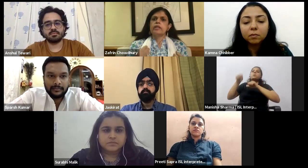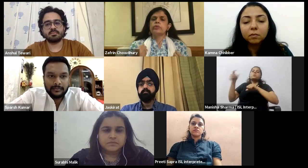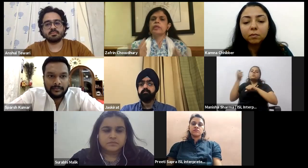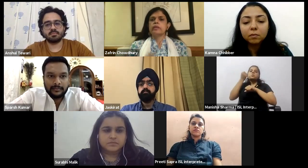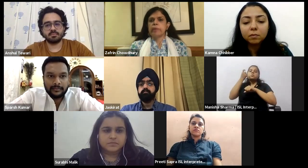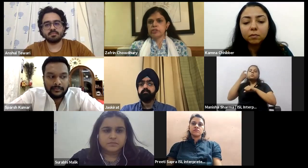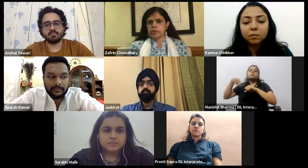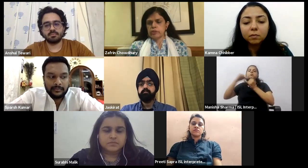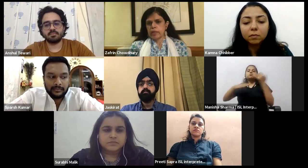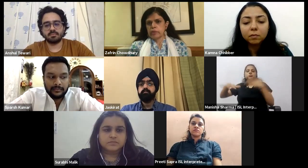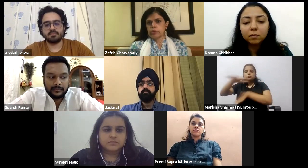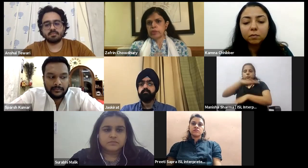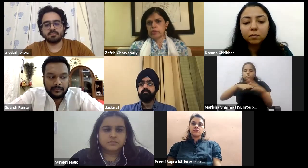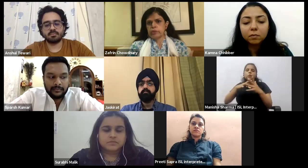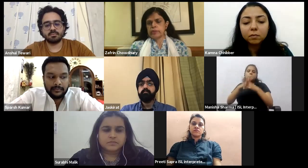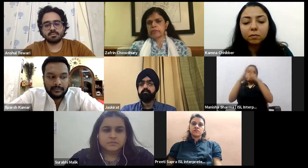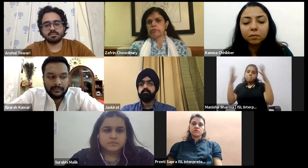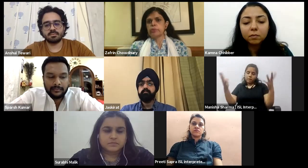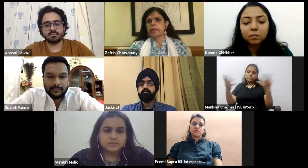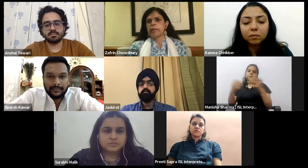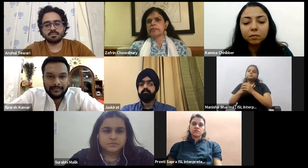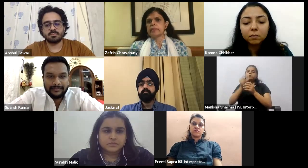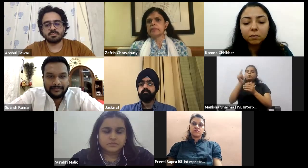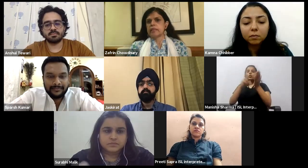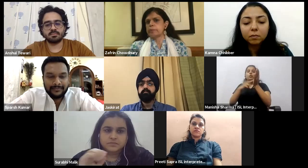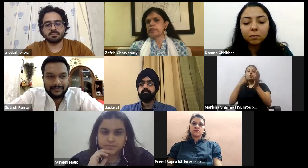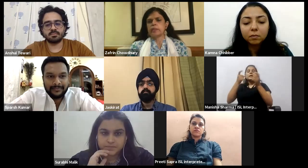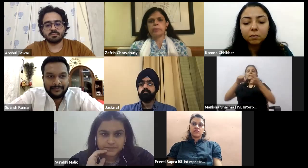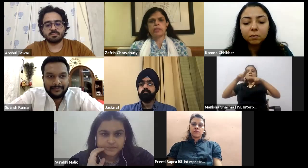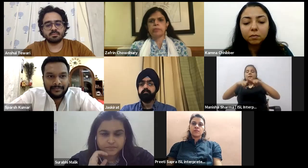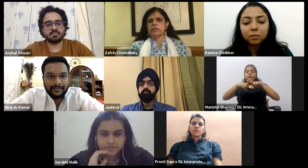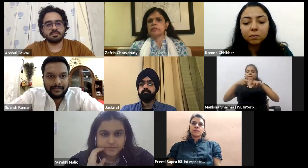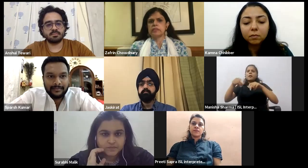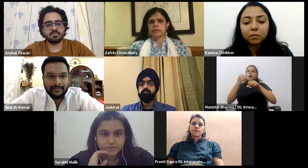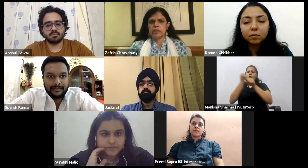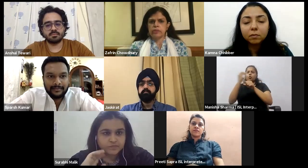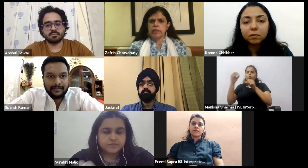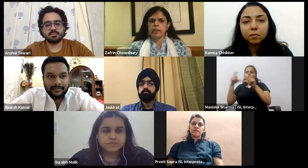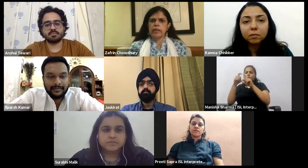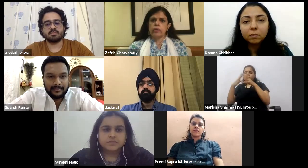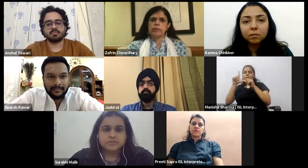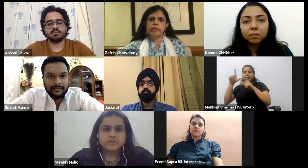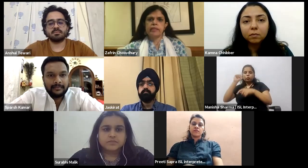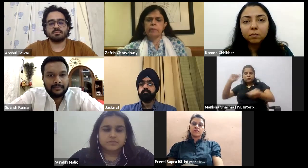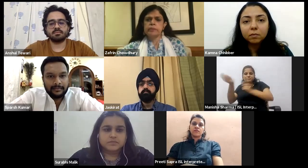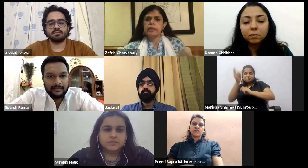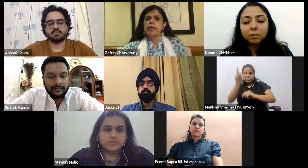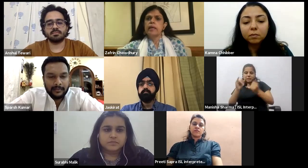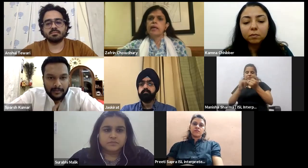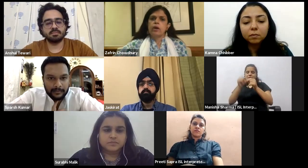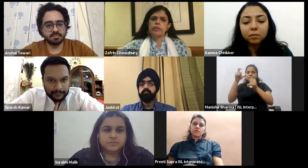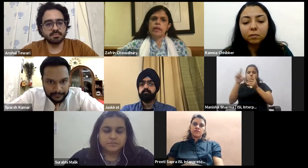sections of the society, including major UNICEF Goodwill ambassadors, celebrities, Amitabh Bachchan, Sachin Tendulkar, and all the big